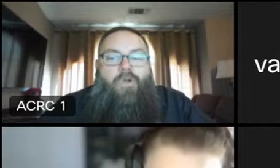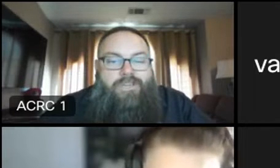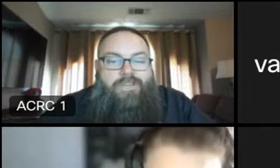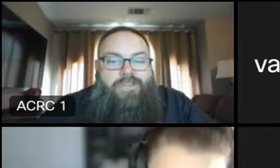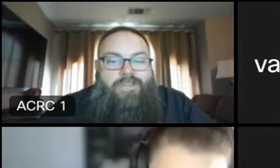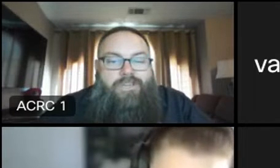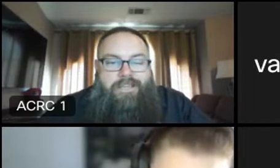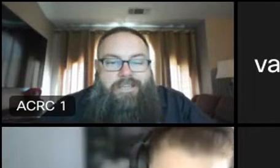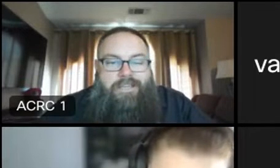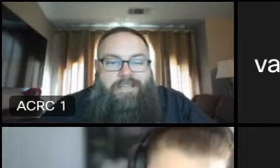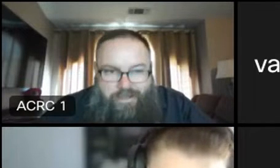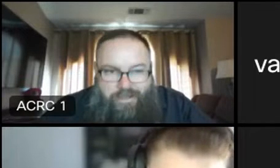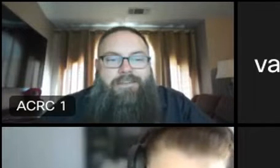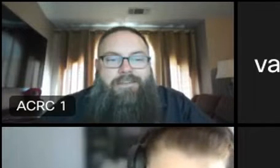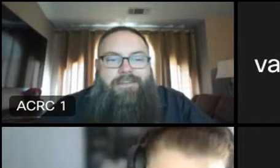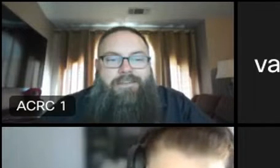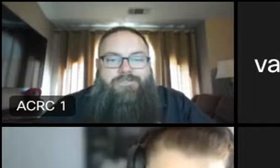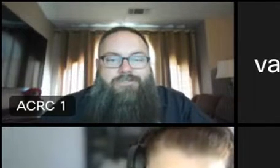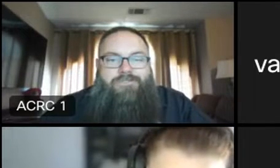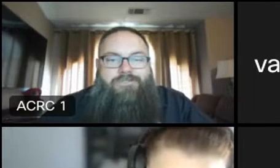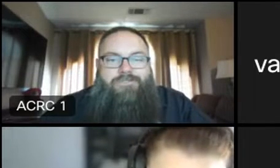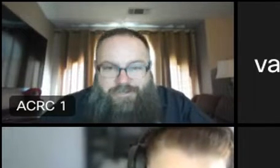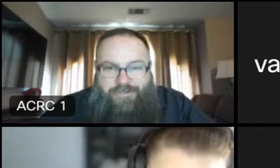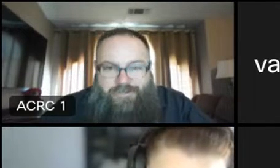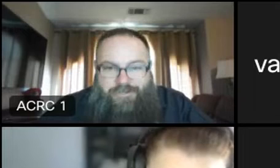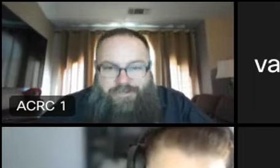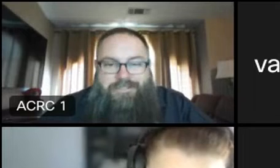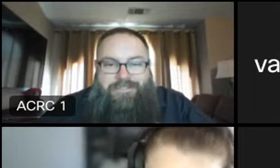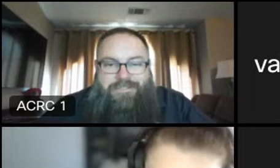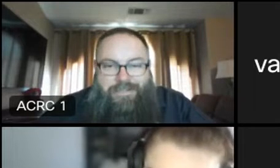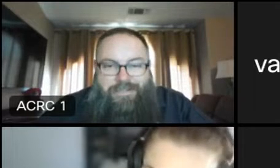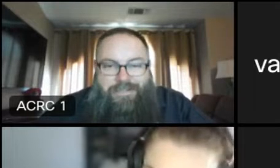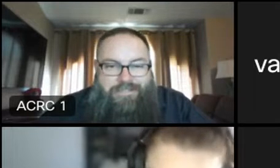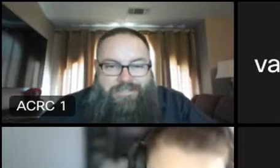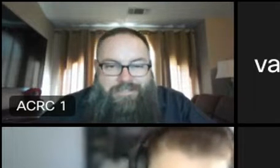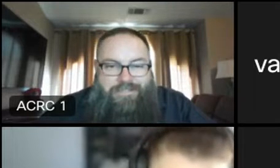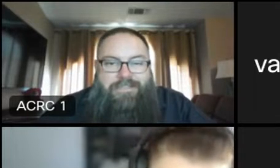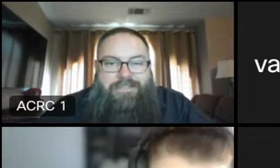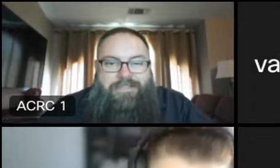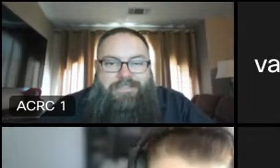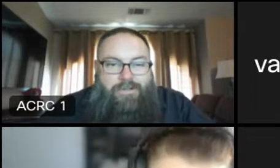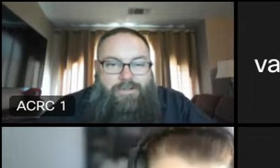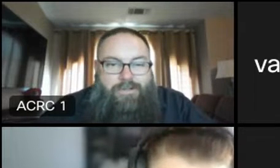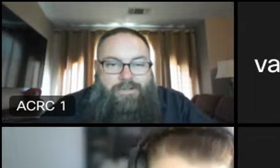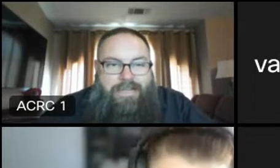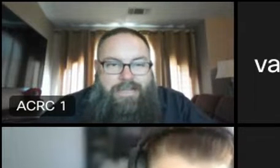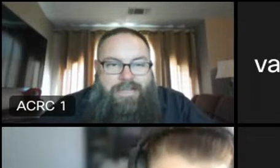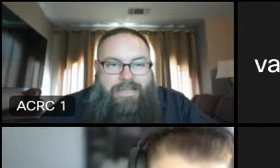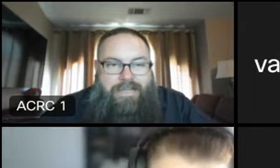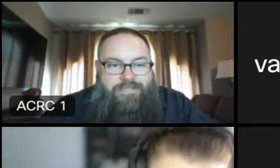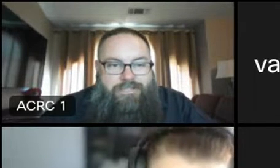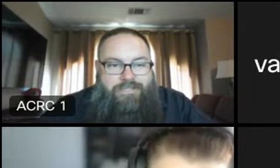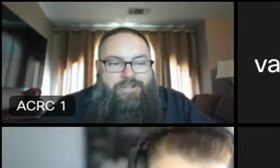While we can currently also plan to transition alternative services by the end of December, because it looks like that's going to have